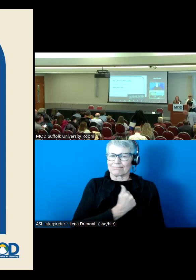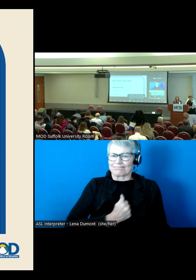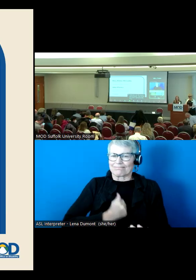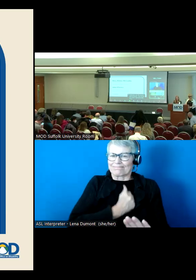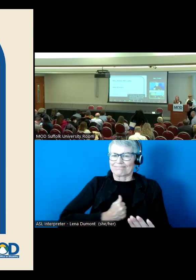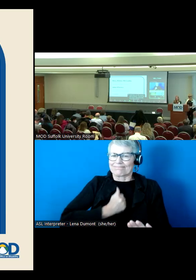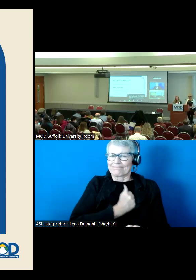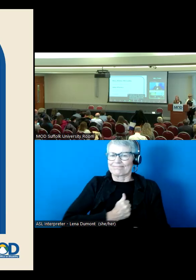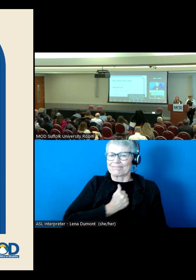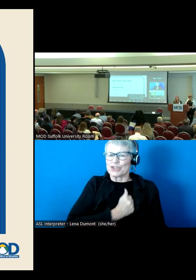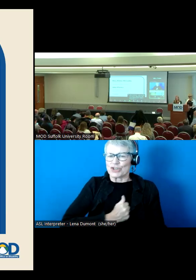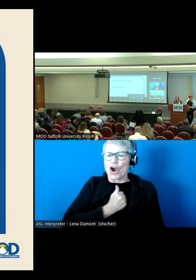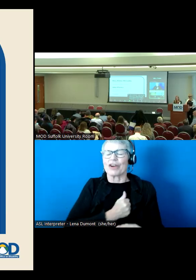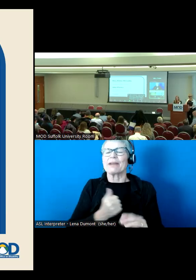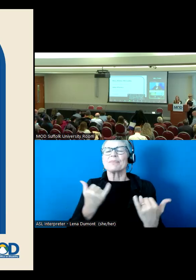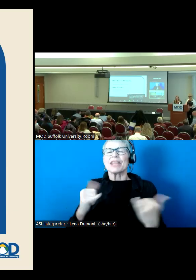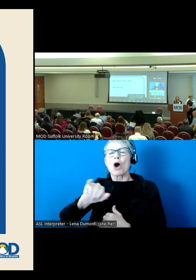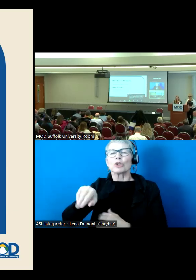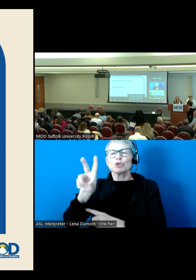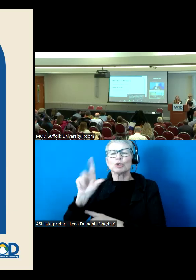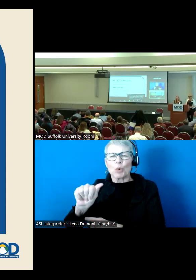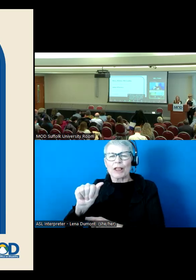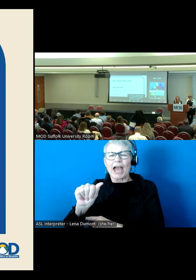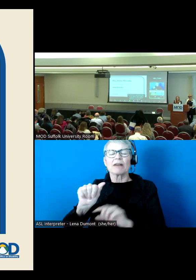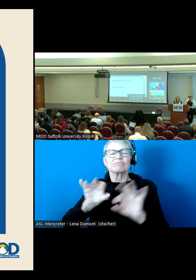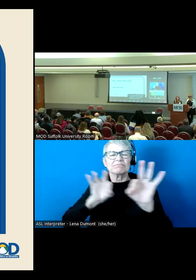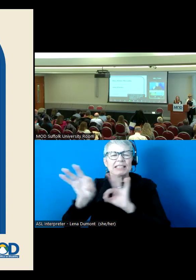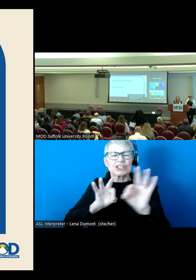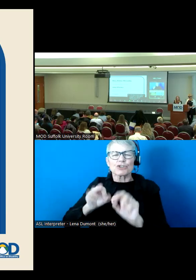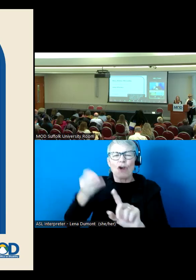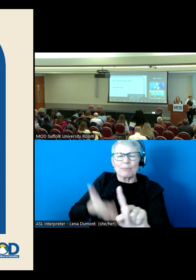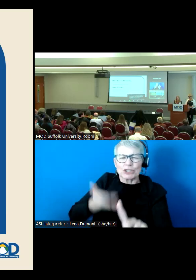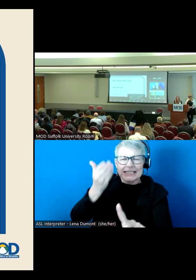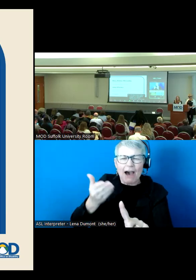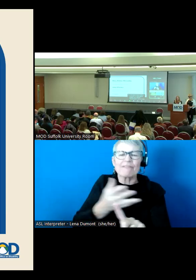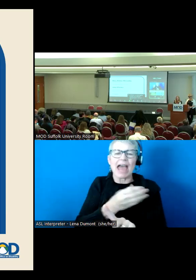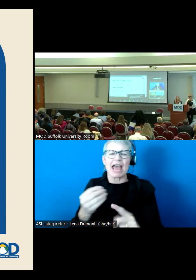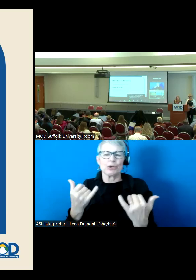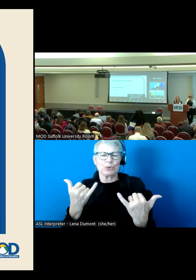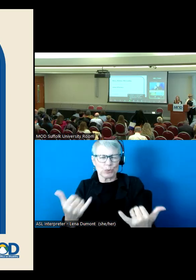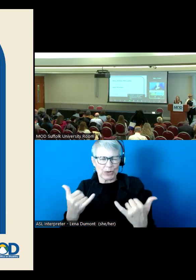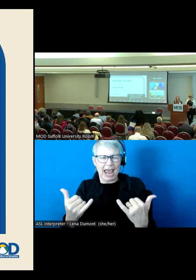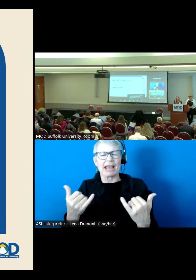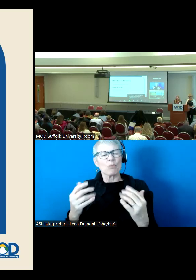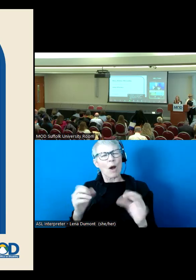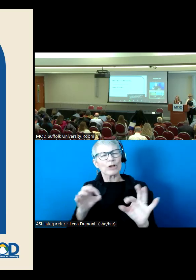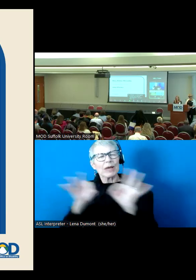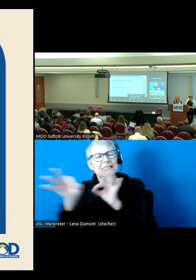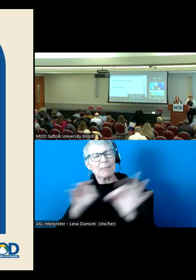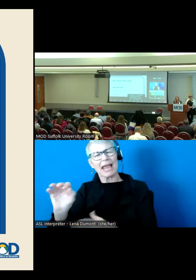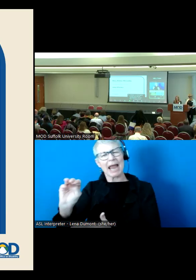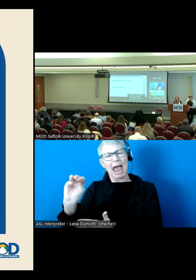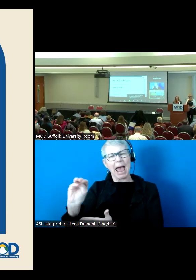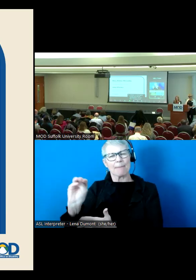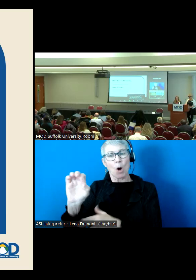share your expertise and experiences with each other. The Massachusetts disability community is strong because